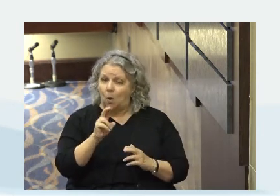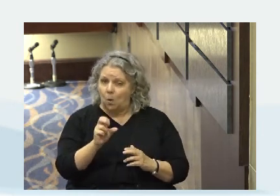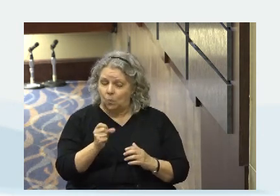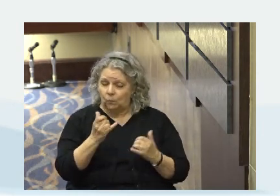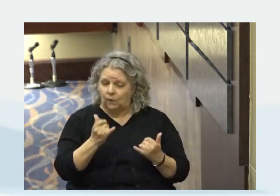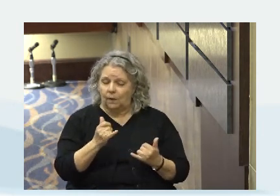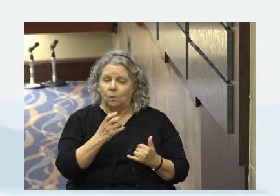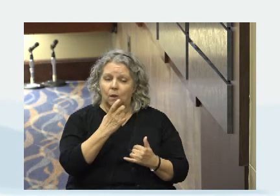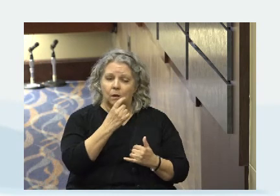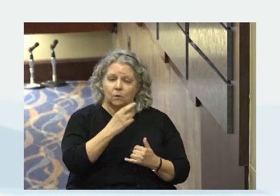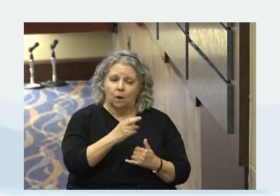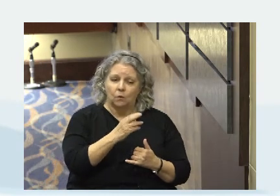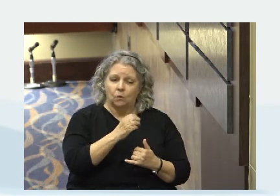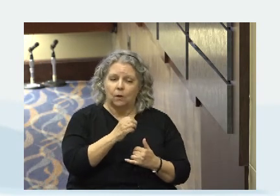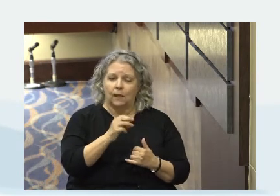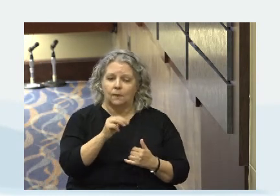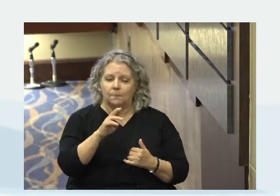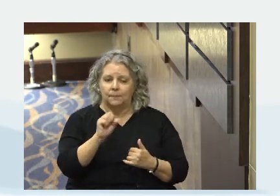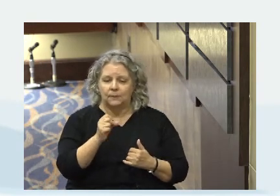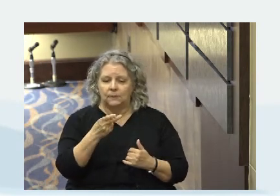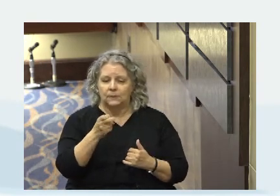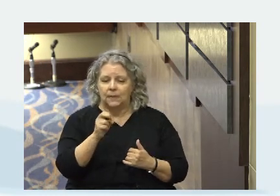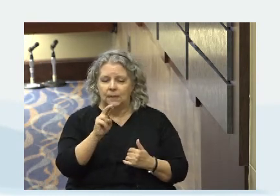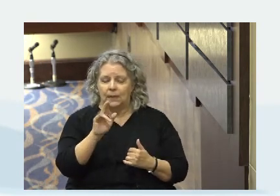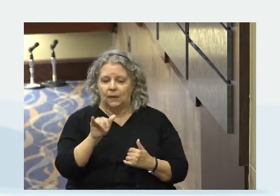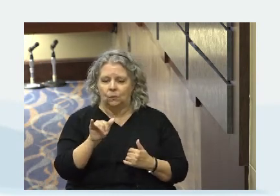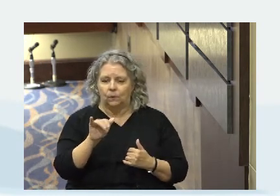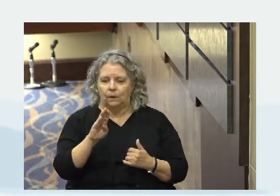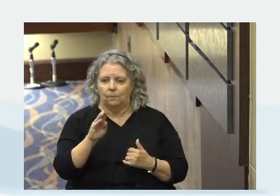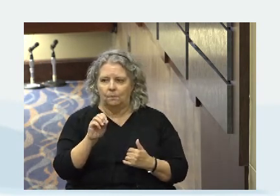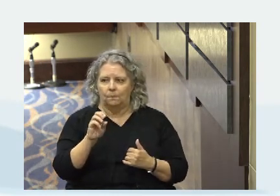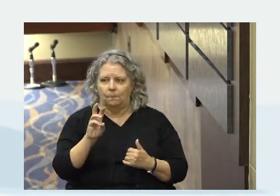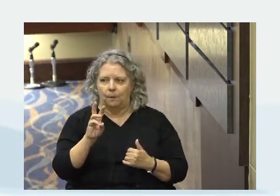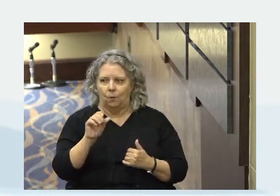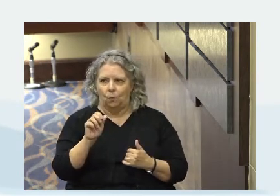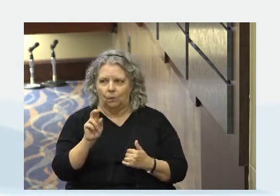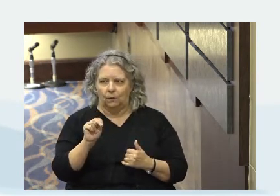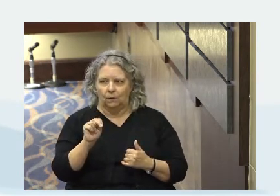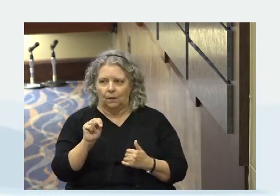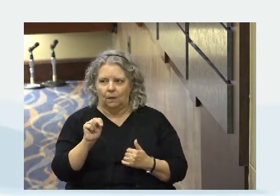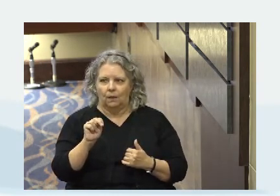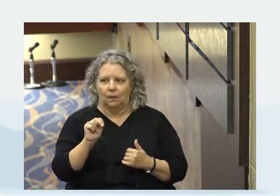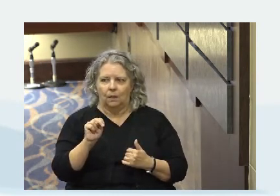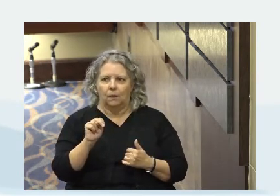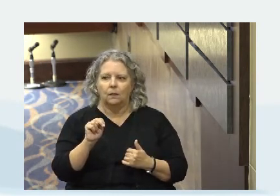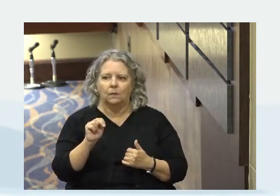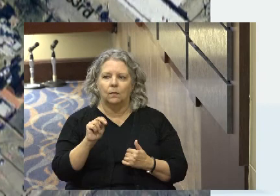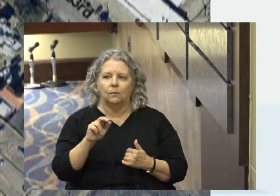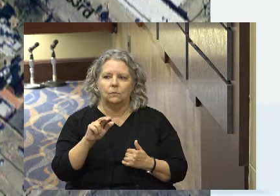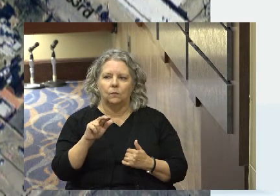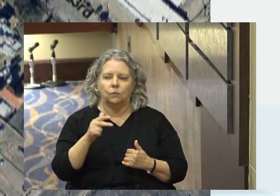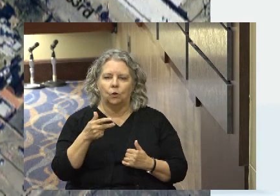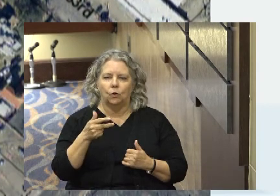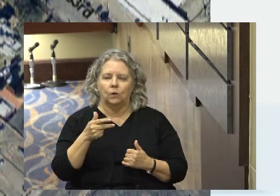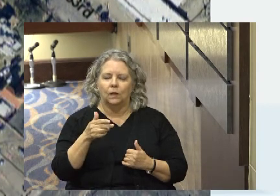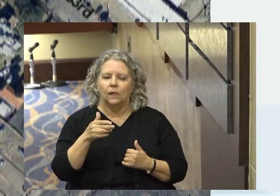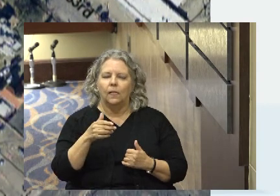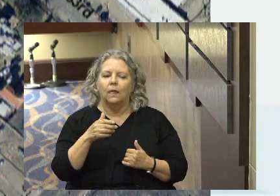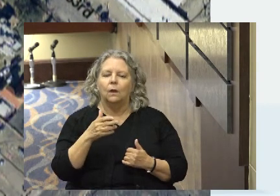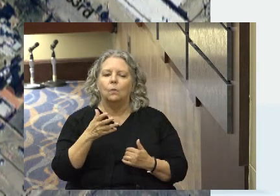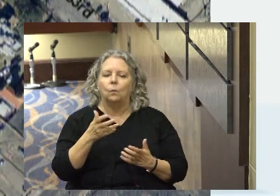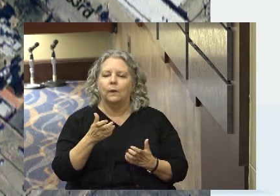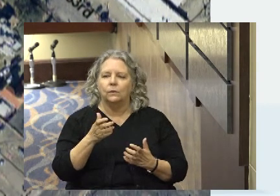and Mrs. Henry Boehm III, submitted an application for designation of a